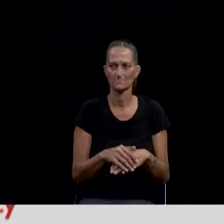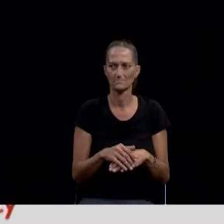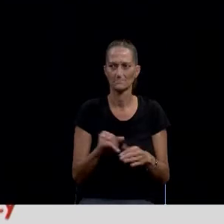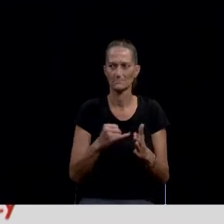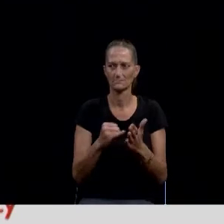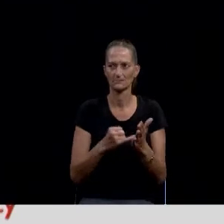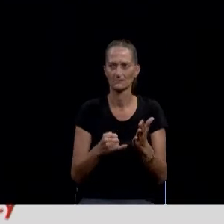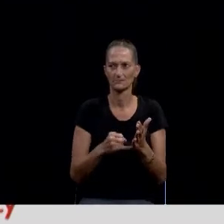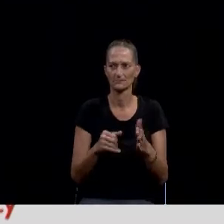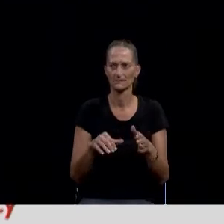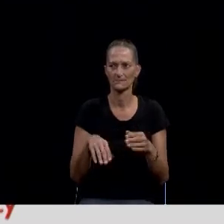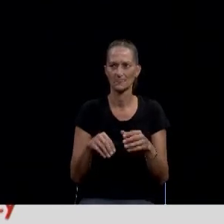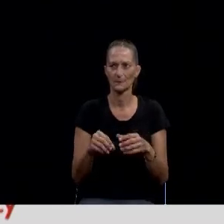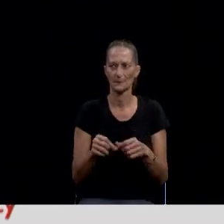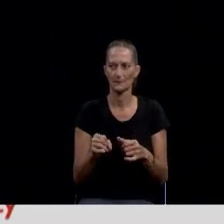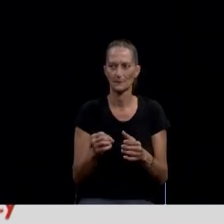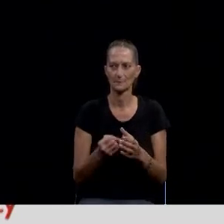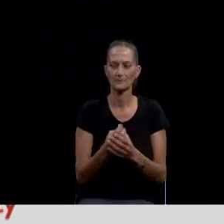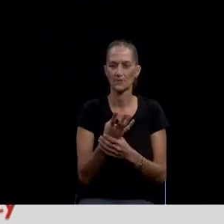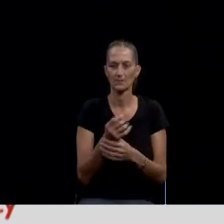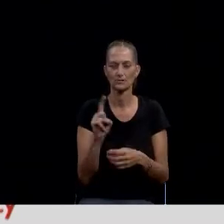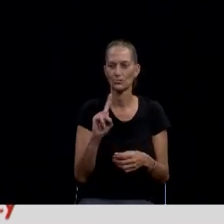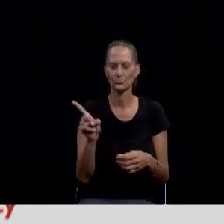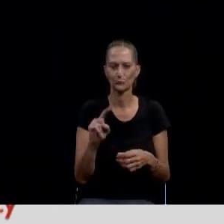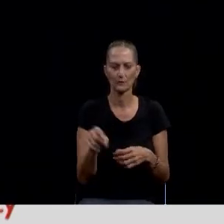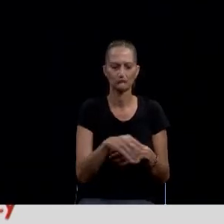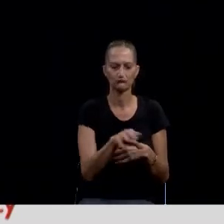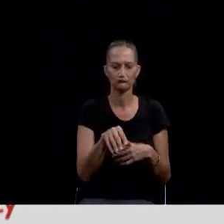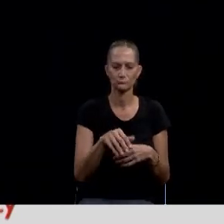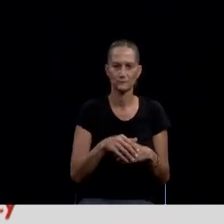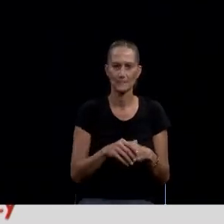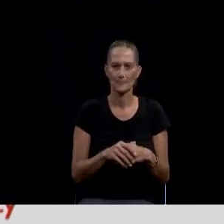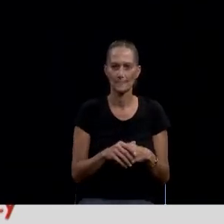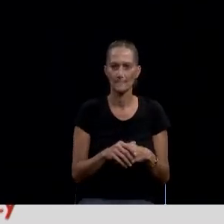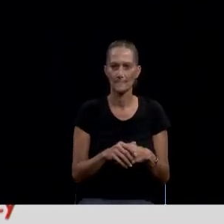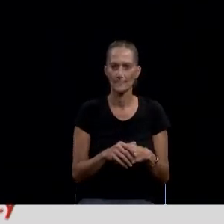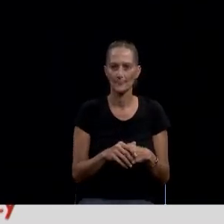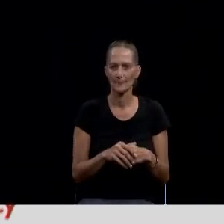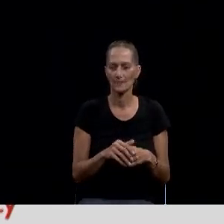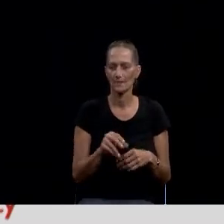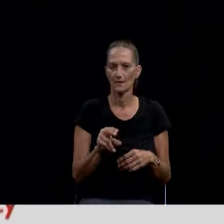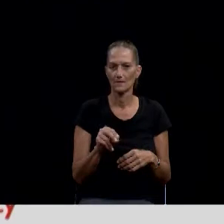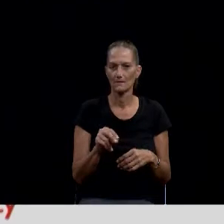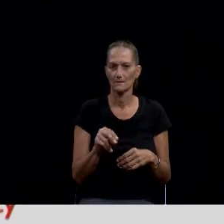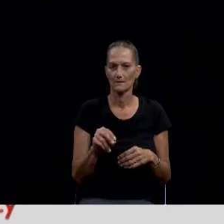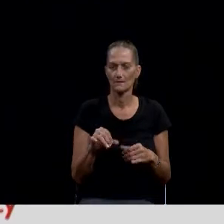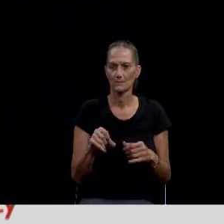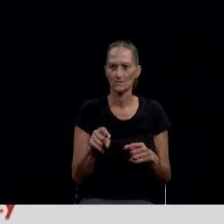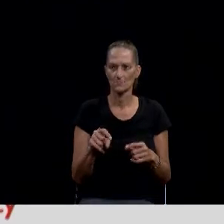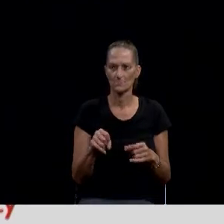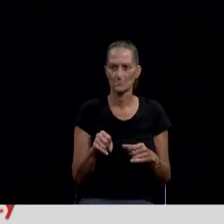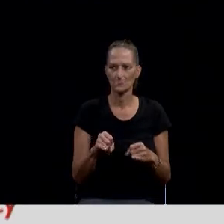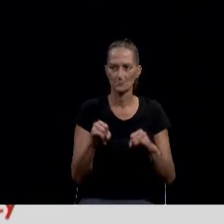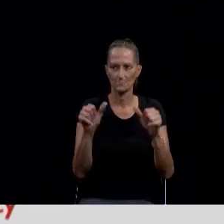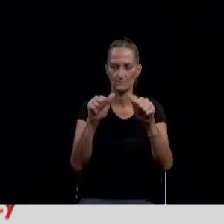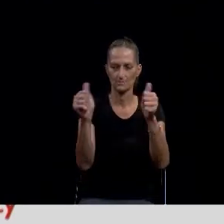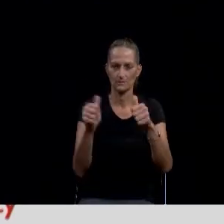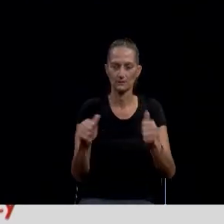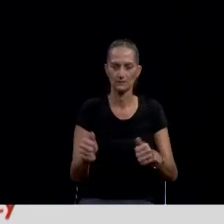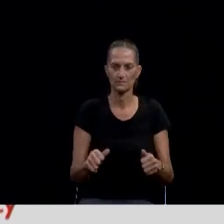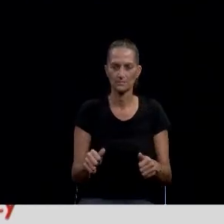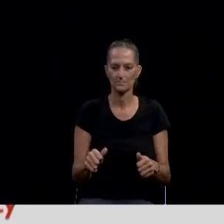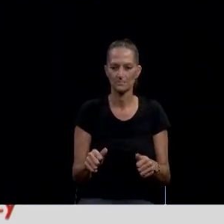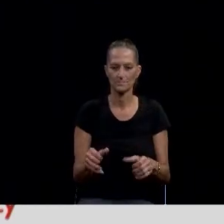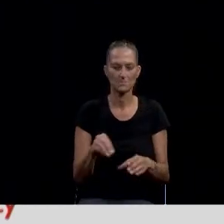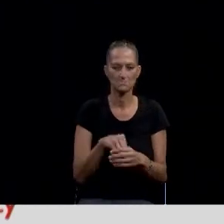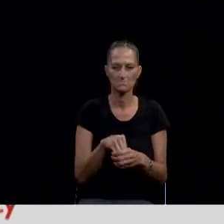No sculptures are included in the construction budget, but we will install bases that are art ready and are working with Creative Waco on